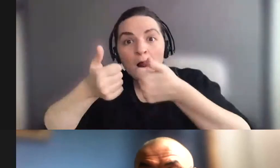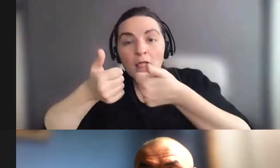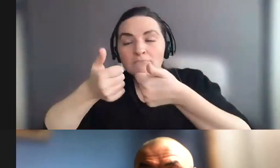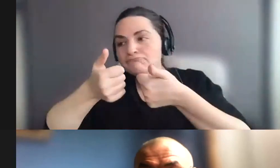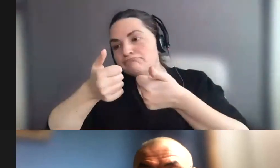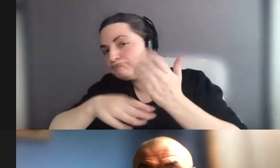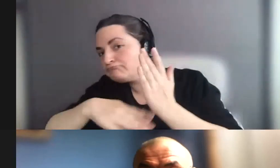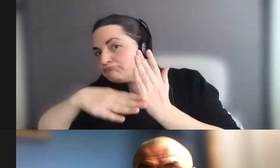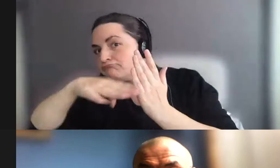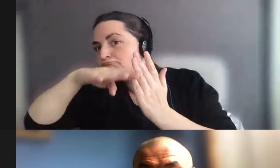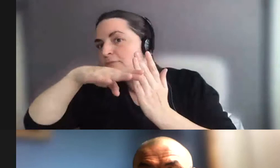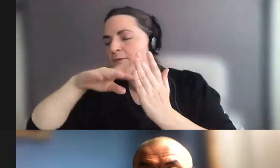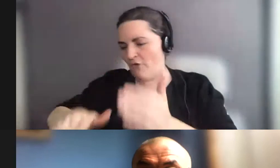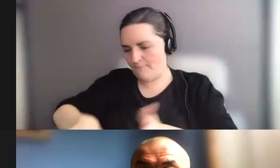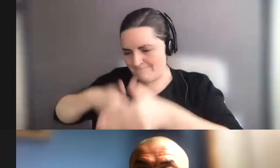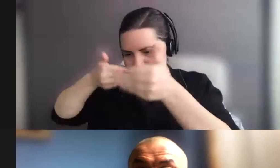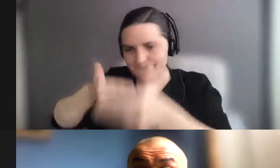up to that point.